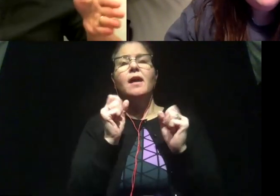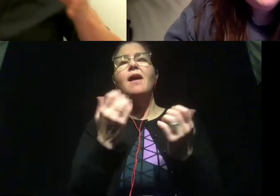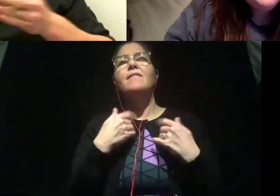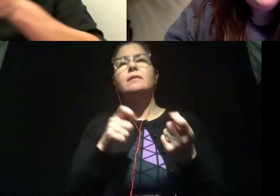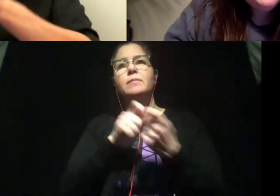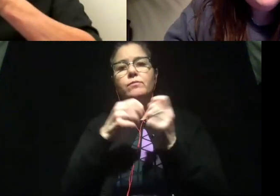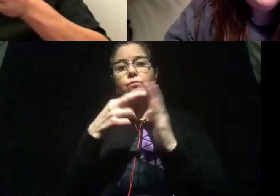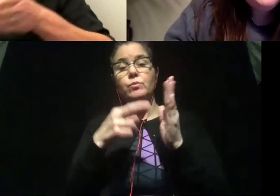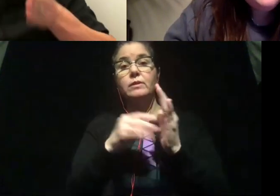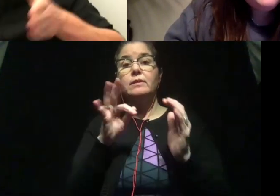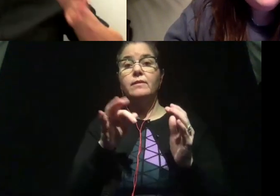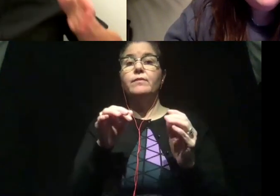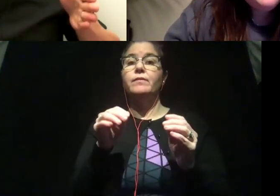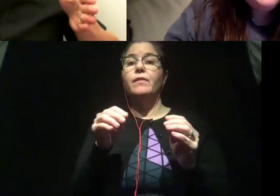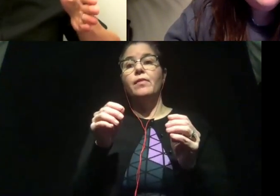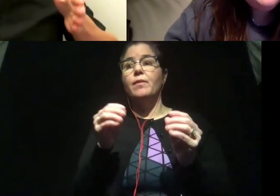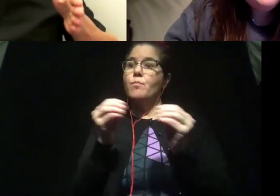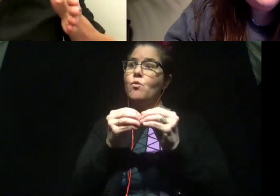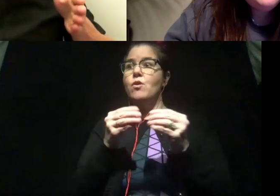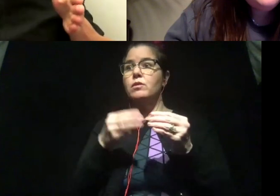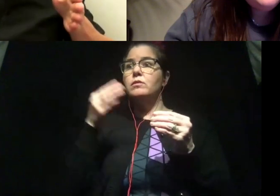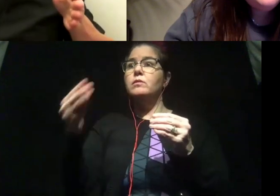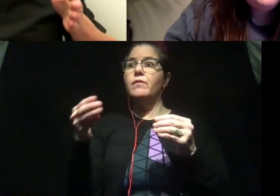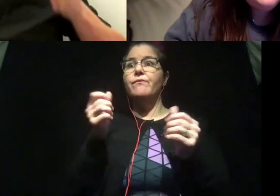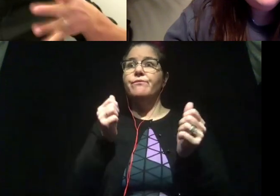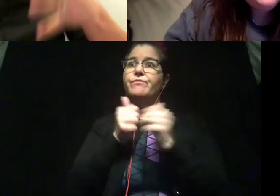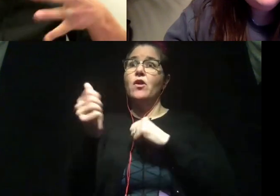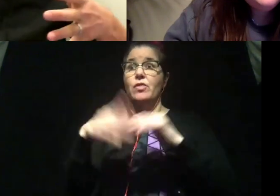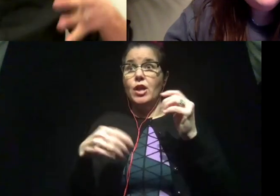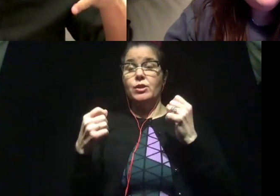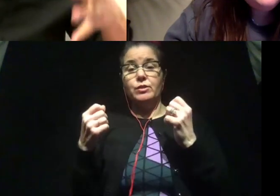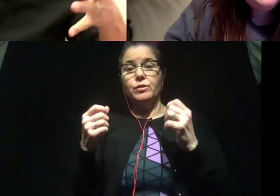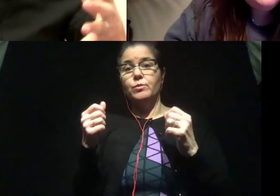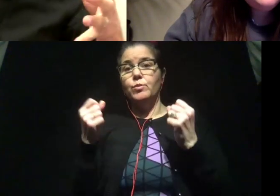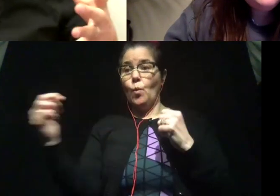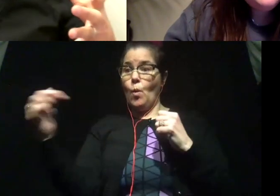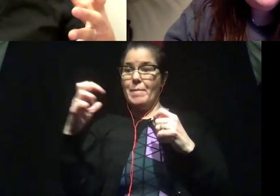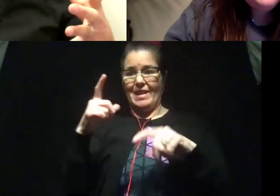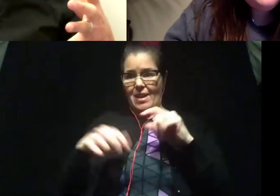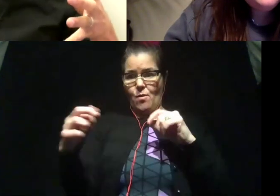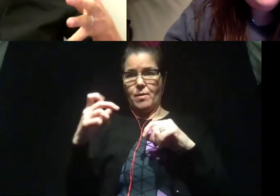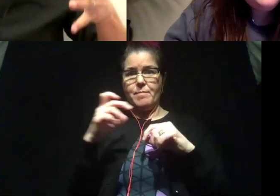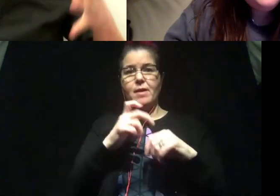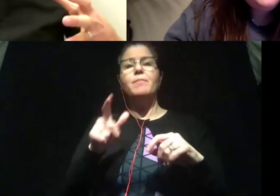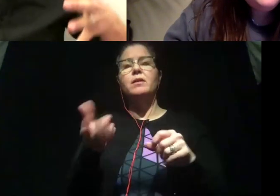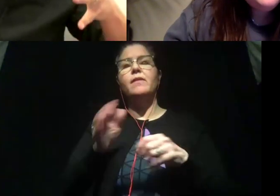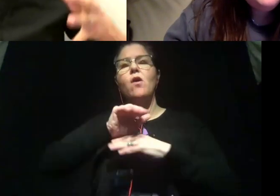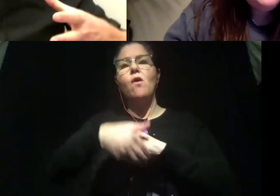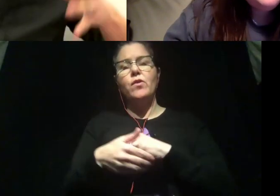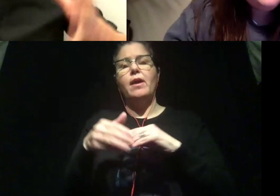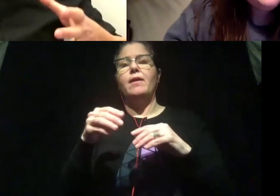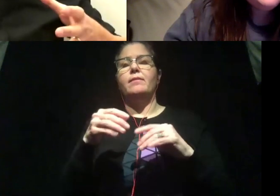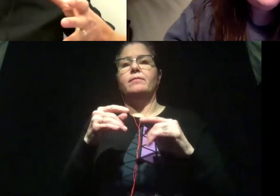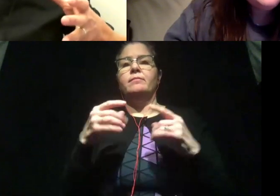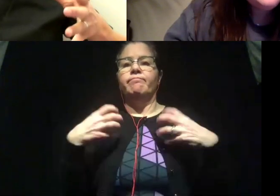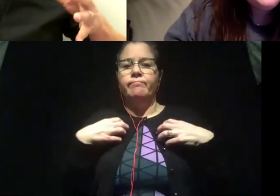about if you drive further away from camp than you can walk back, then you have to have like an overnight bag that has a tent, an extra tent